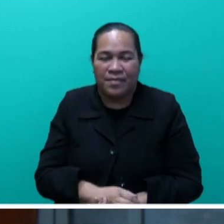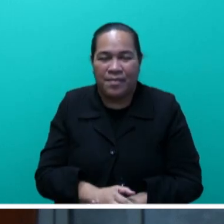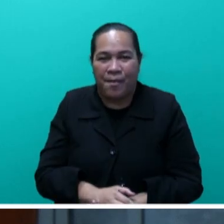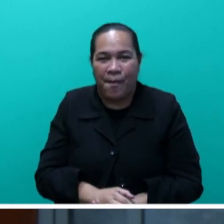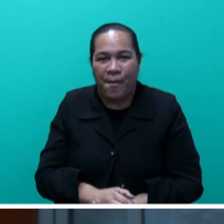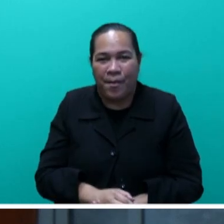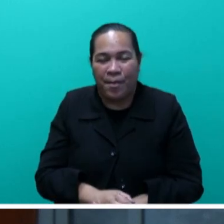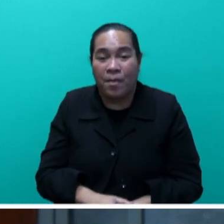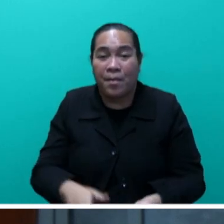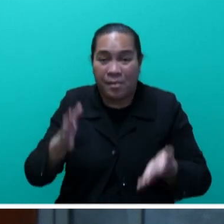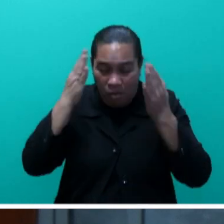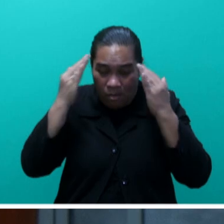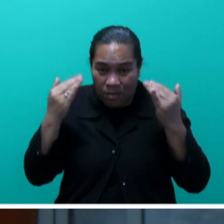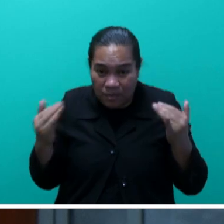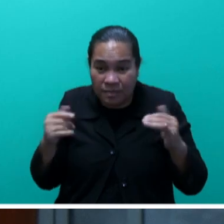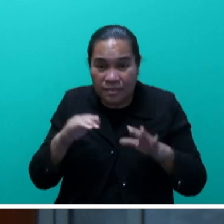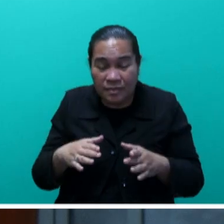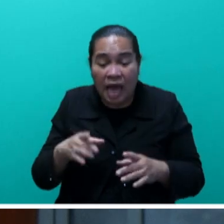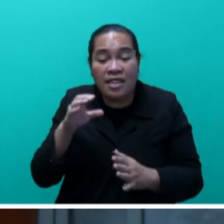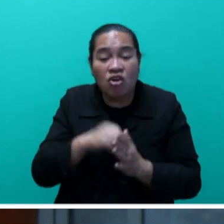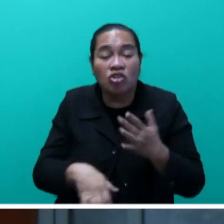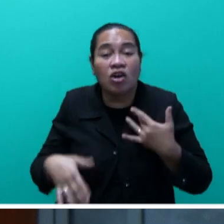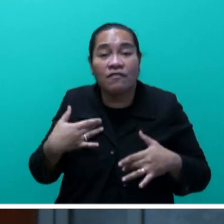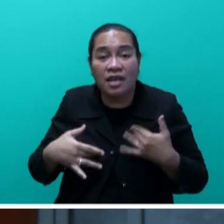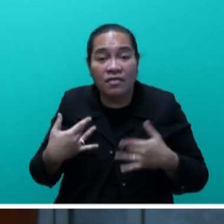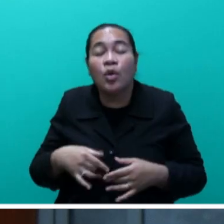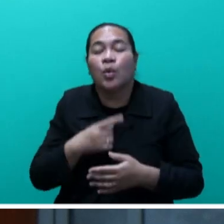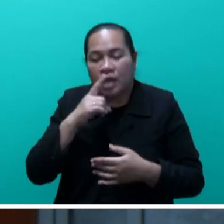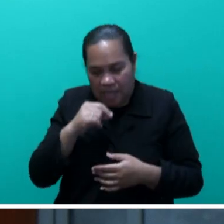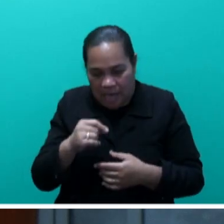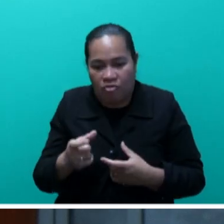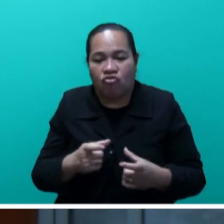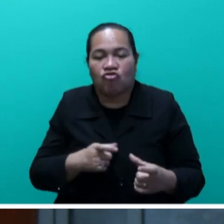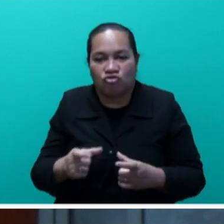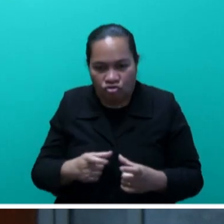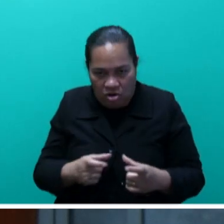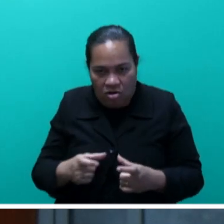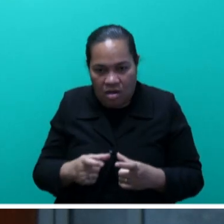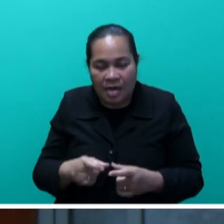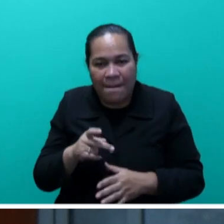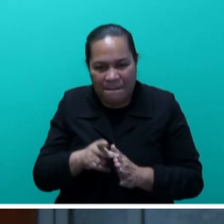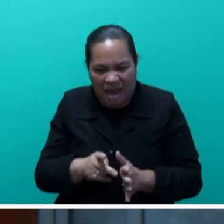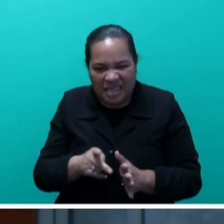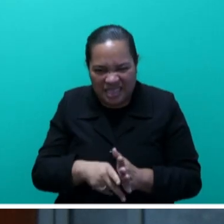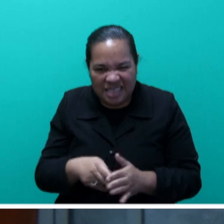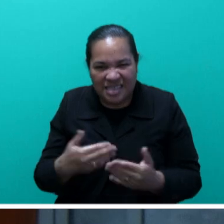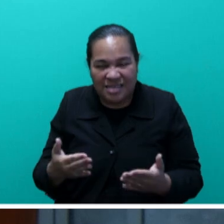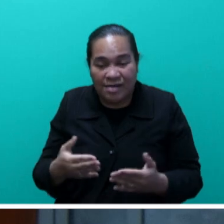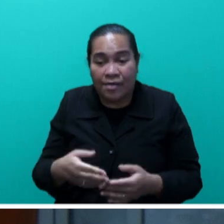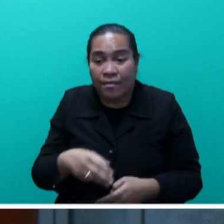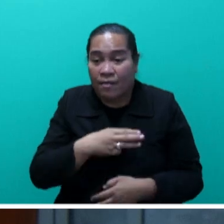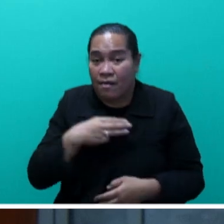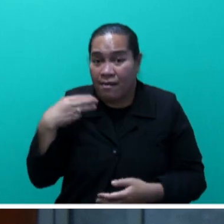up. Mr. Speaker, on the cost of living issue, we can only control prices so far. As the Honourable Minister of